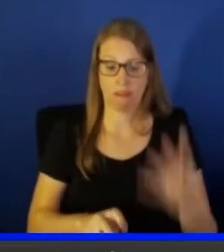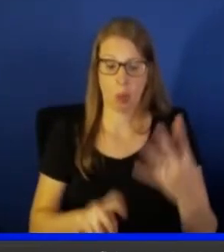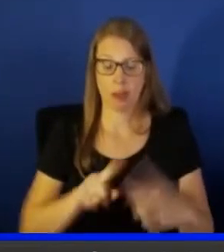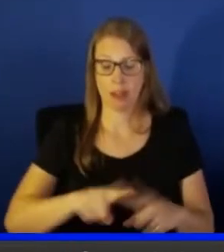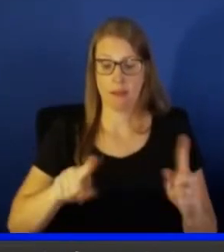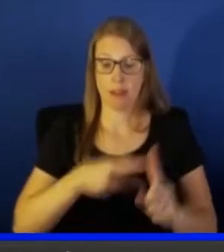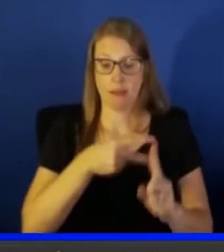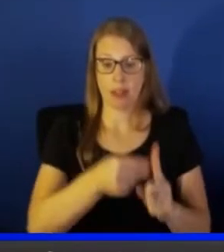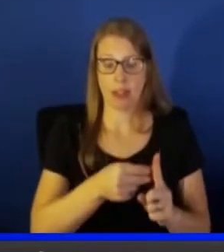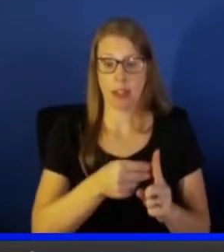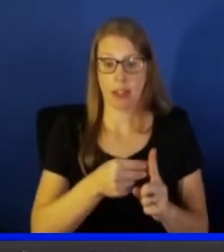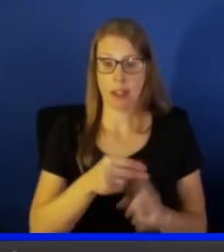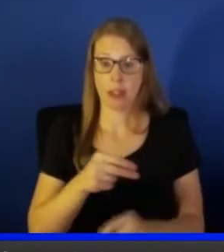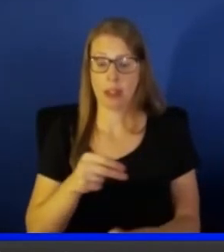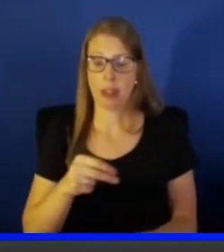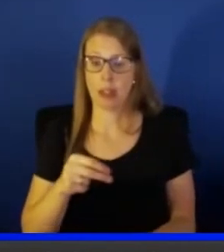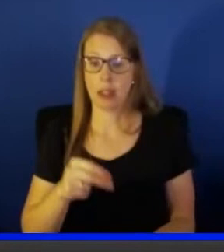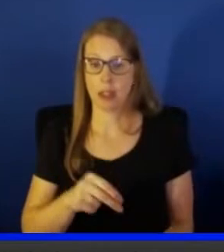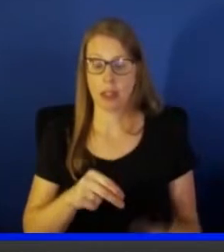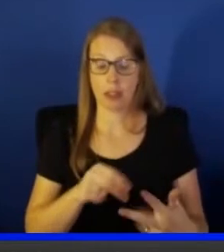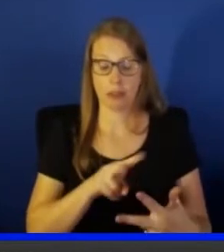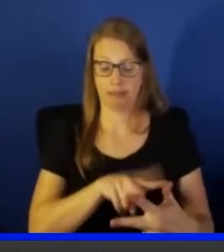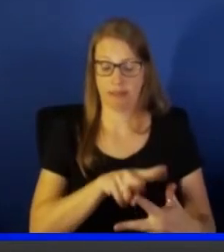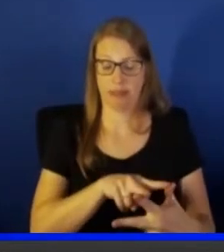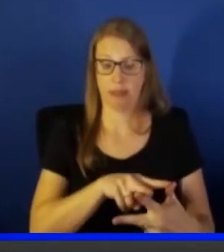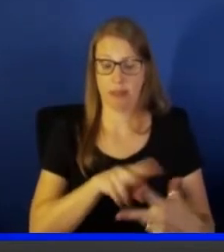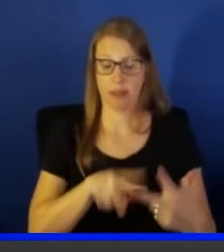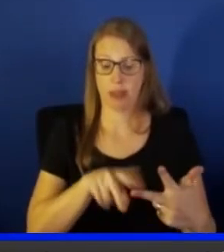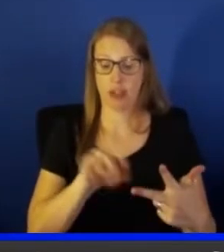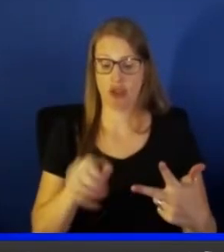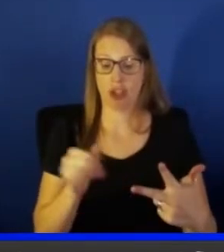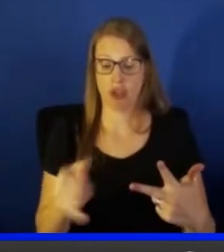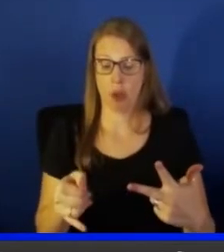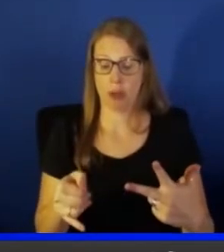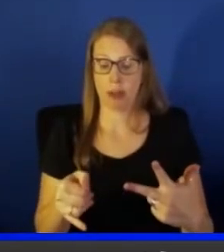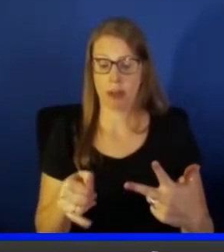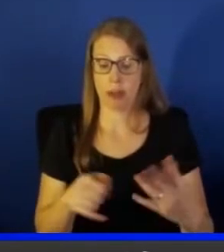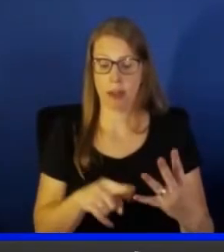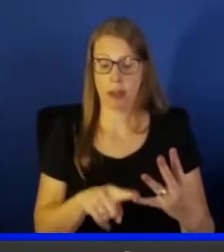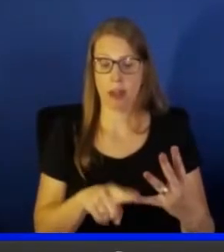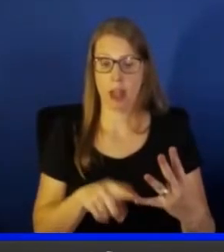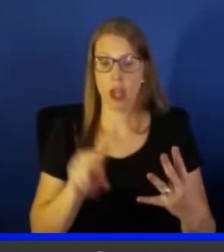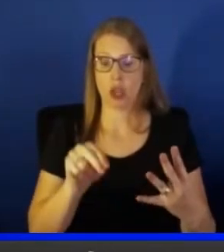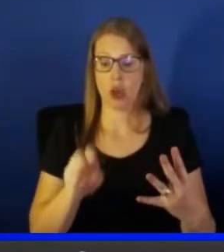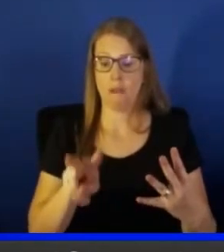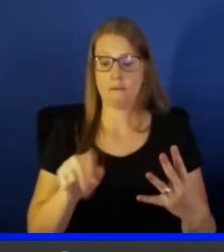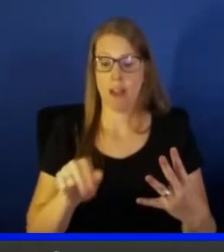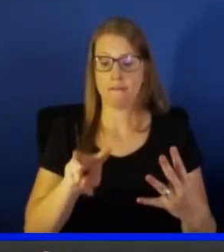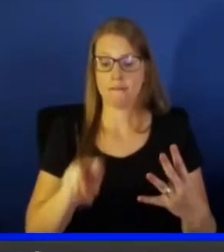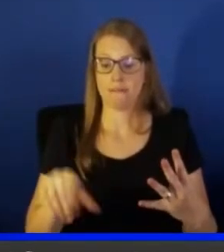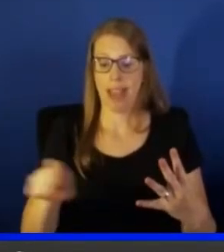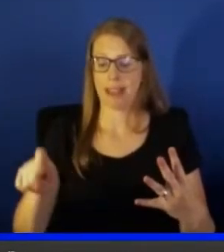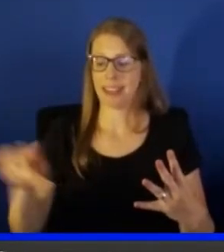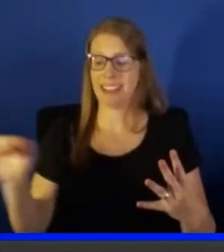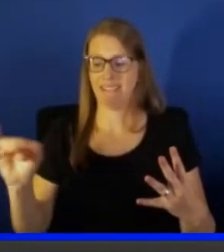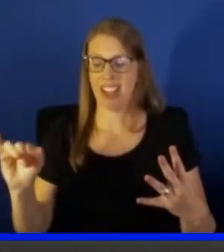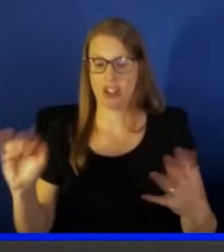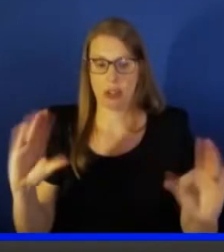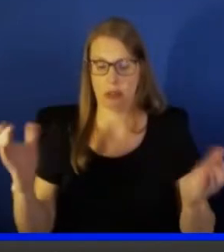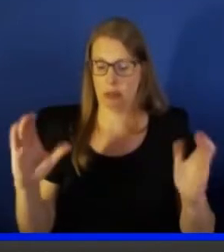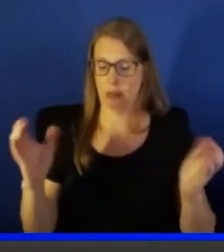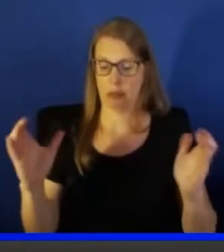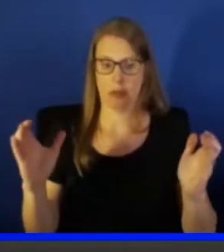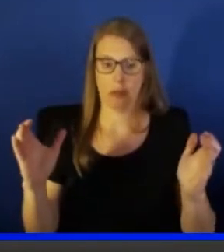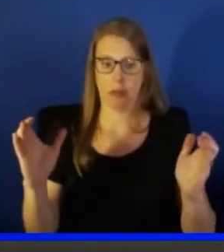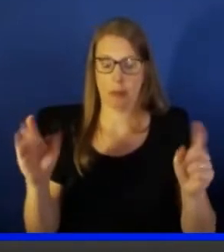2 mRNA platforms, the Johnson & Johnson platform, and then the Novavax, and then infection. And really what they